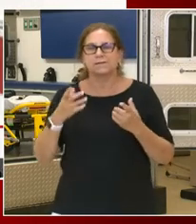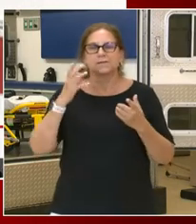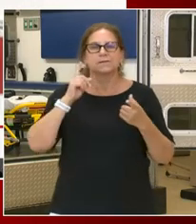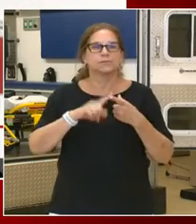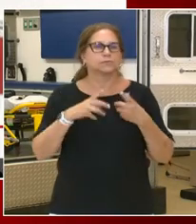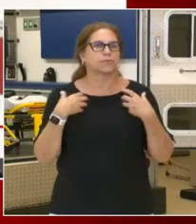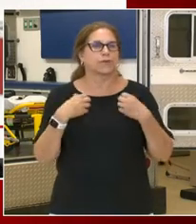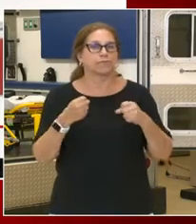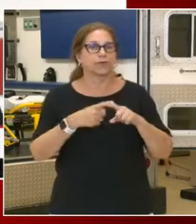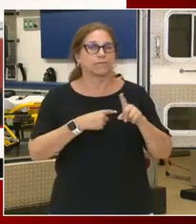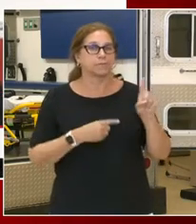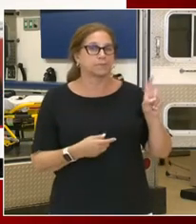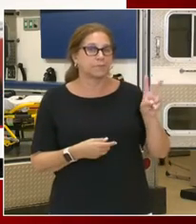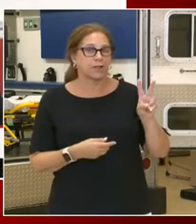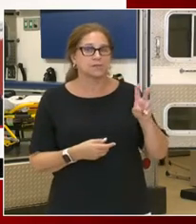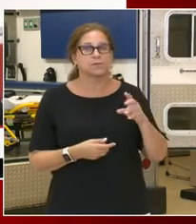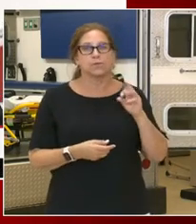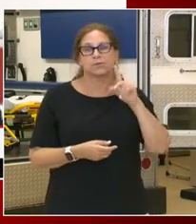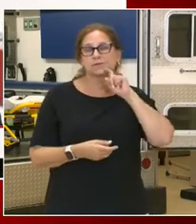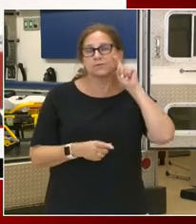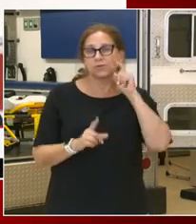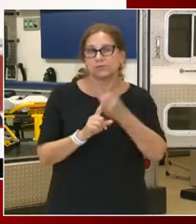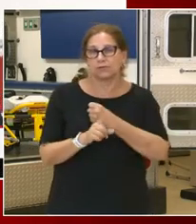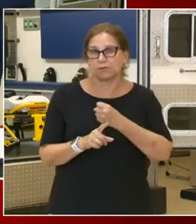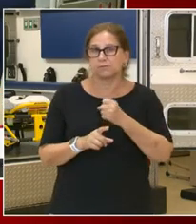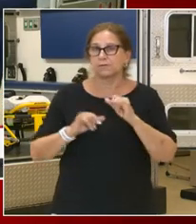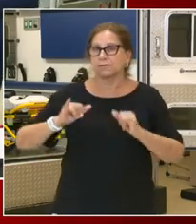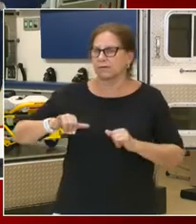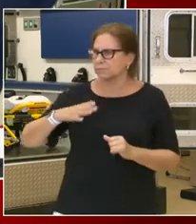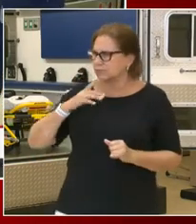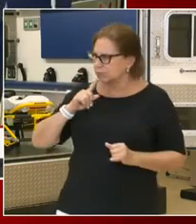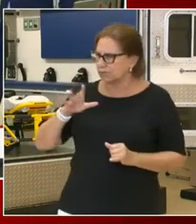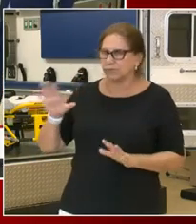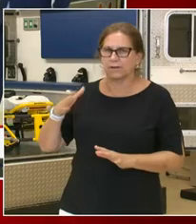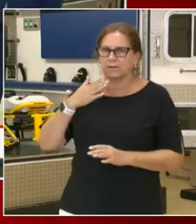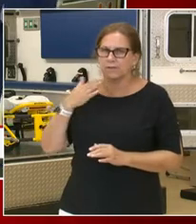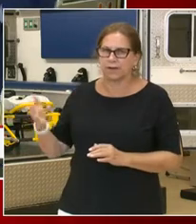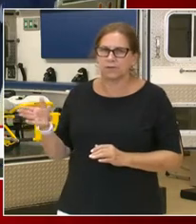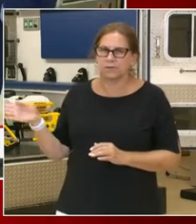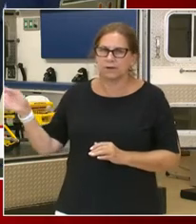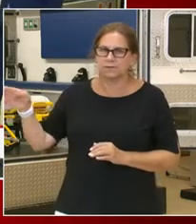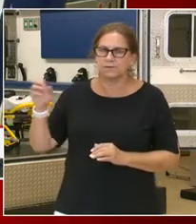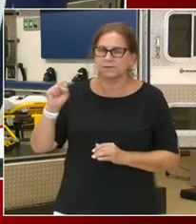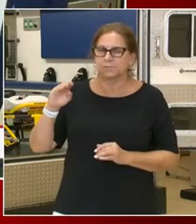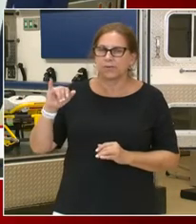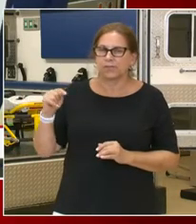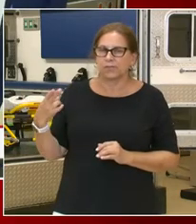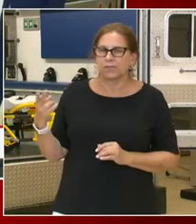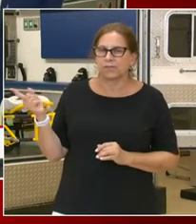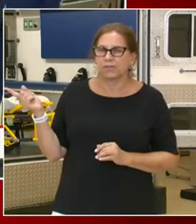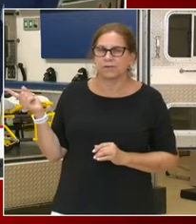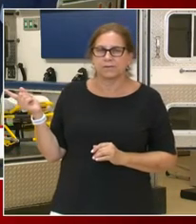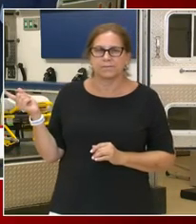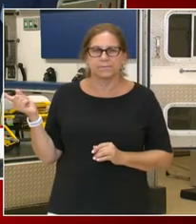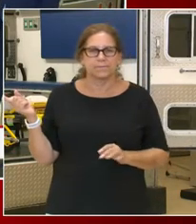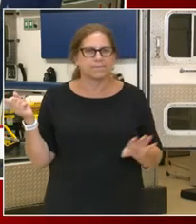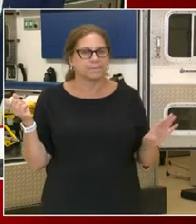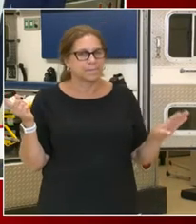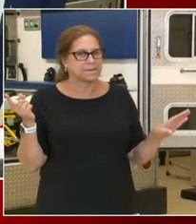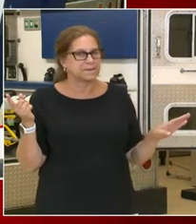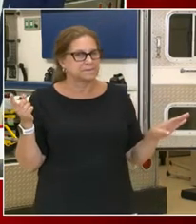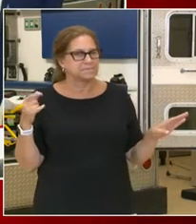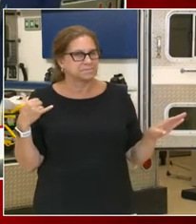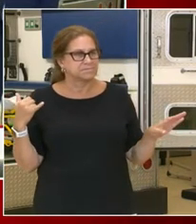fruition in FY22. Thank you, Director. Director Smith? I think this has already been shared by our colleagues in the Economic Development